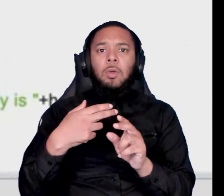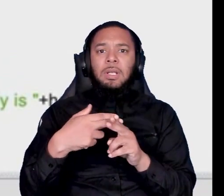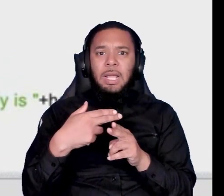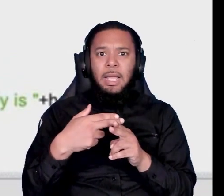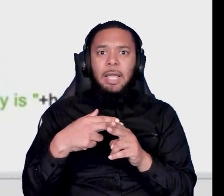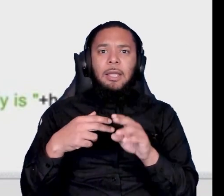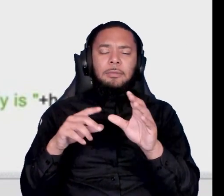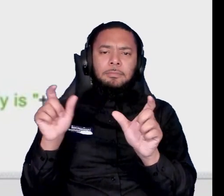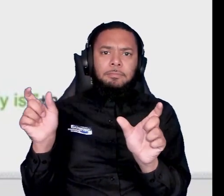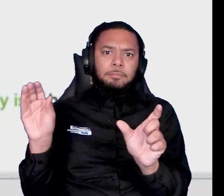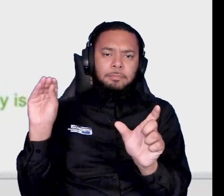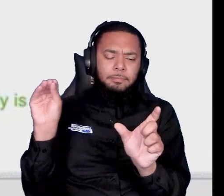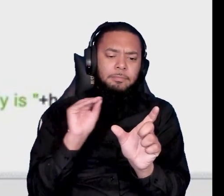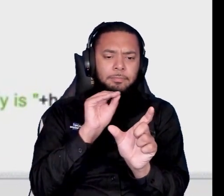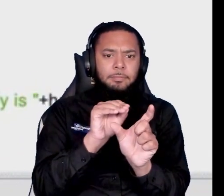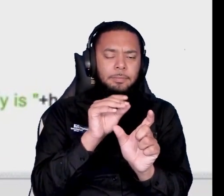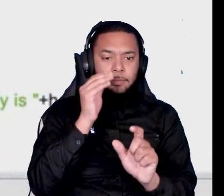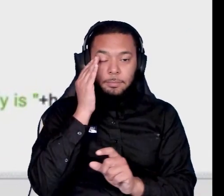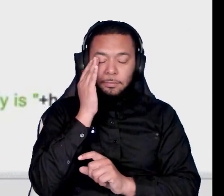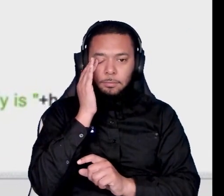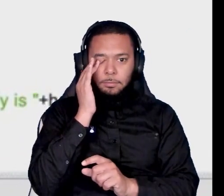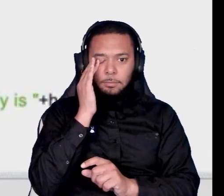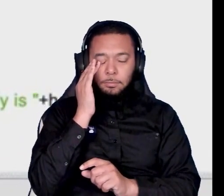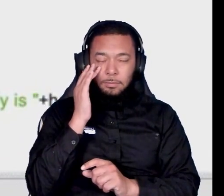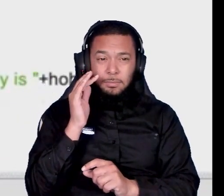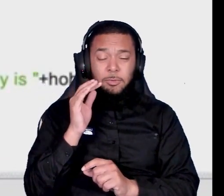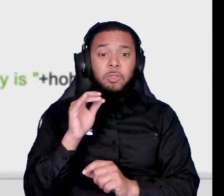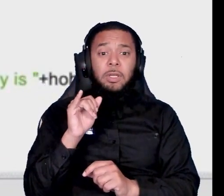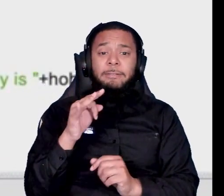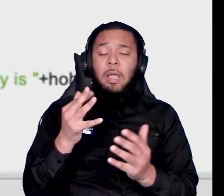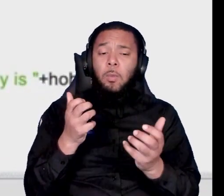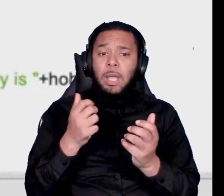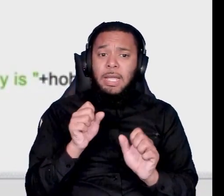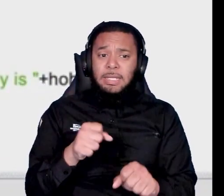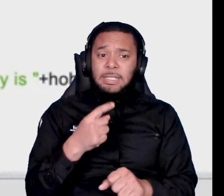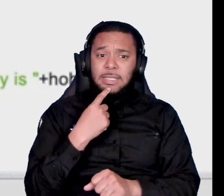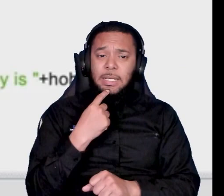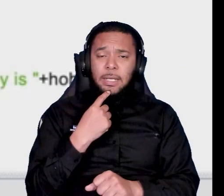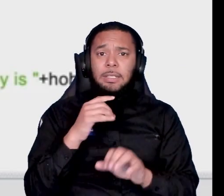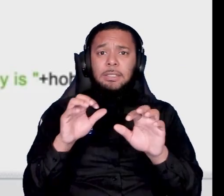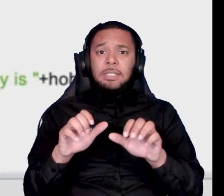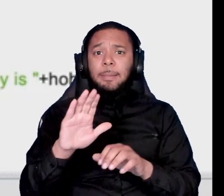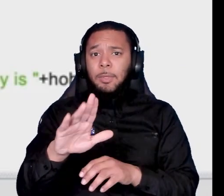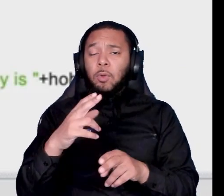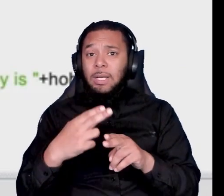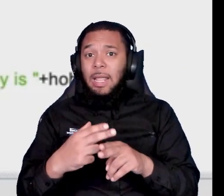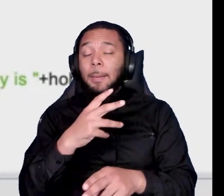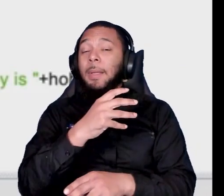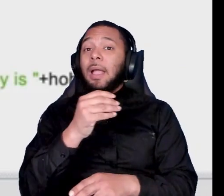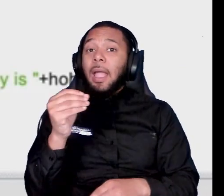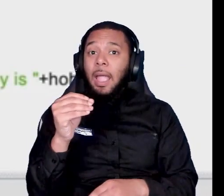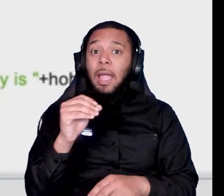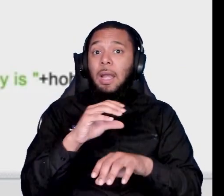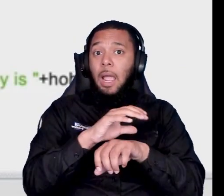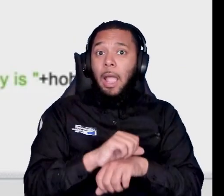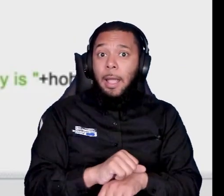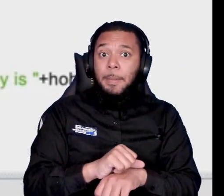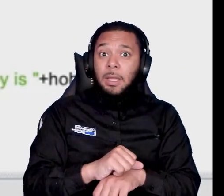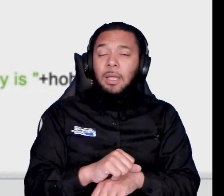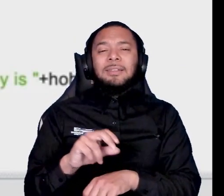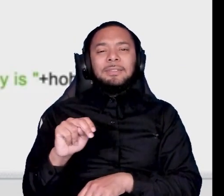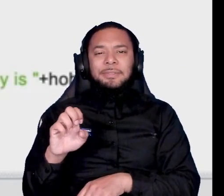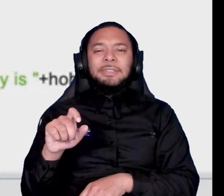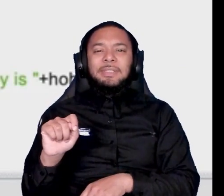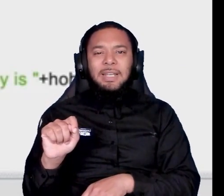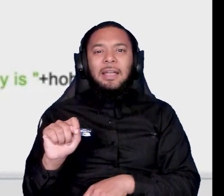I want, I can say enter your name and your hobby